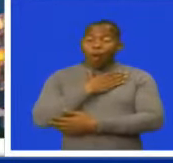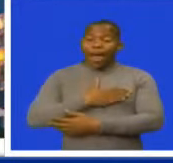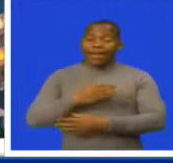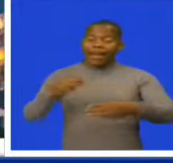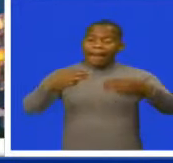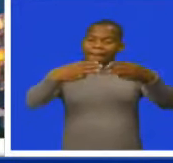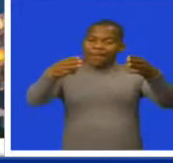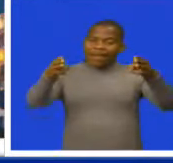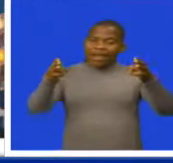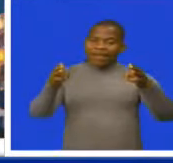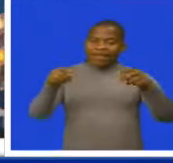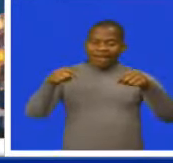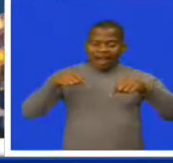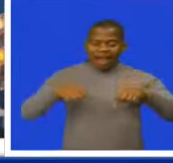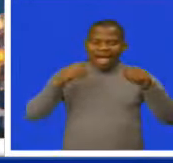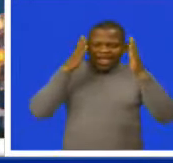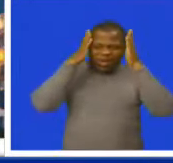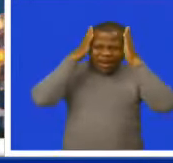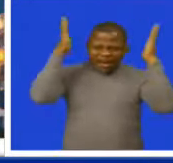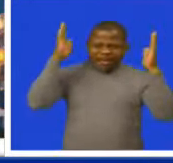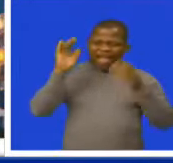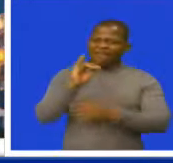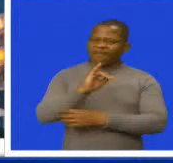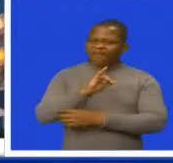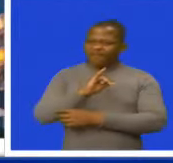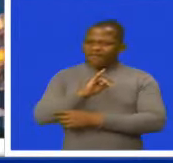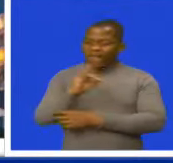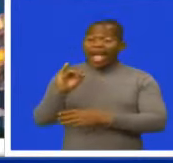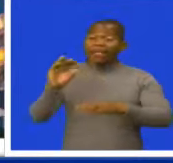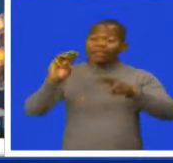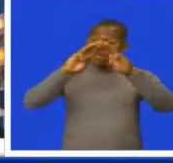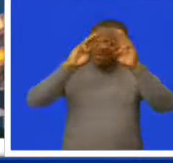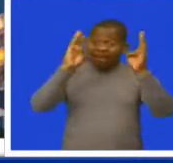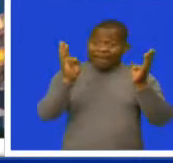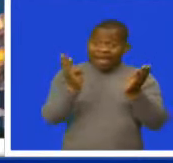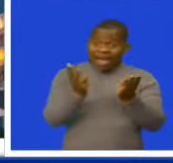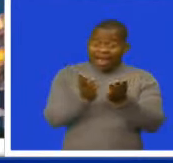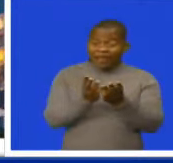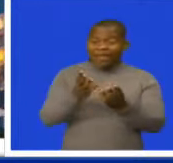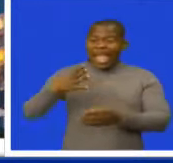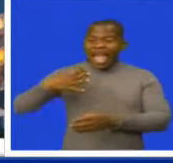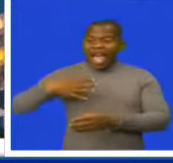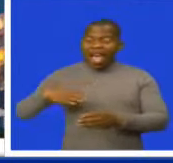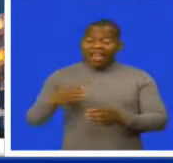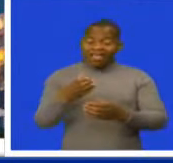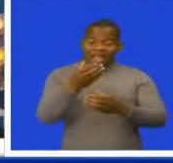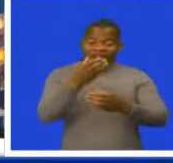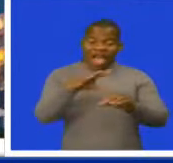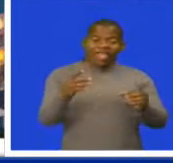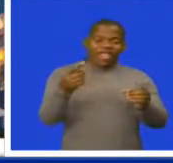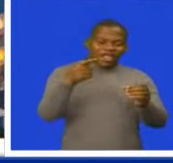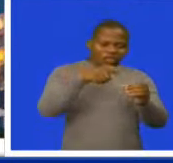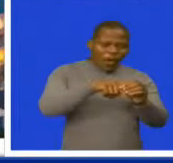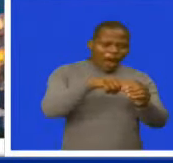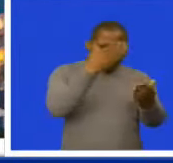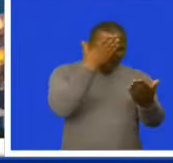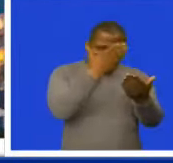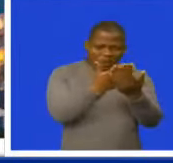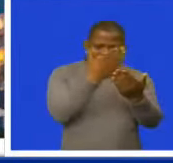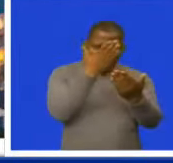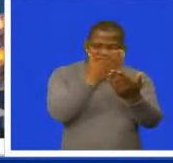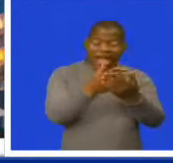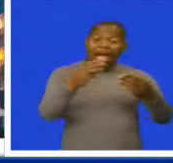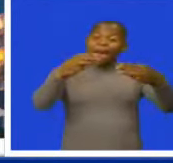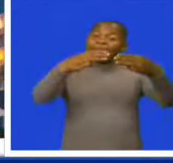etheatre ufunda kuyo. Xaba ke utsi lokucala ngekuthi laba labasebenta khona iPhalamende babe munye batika